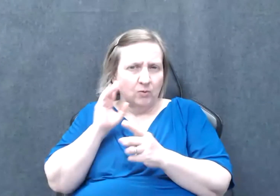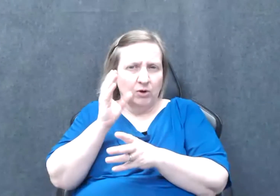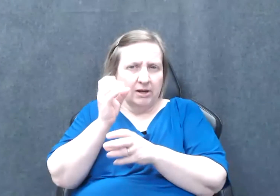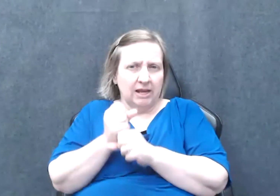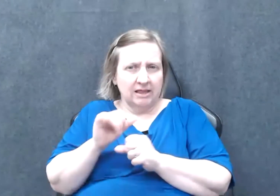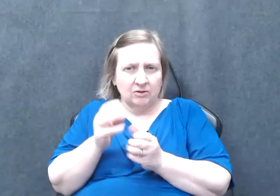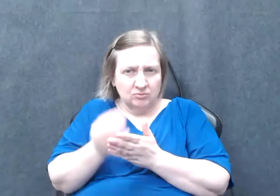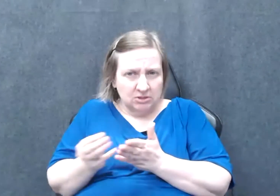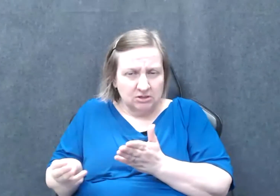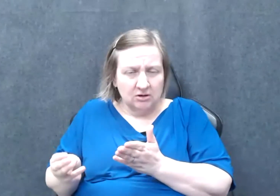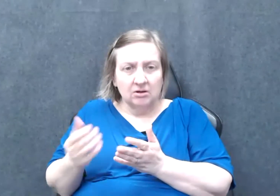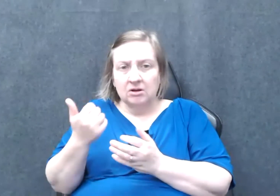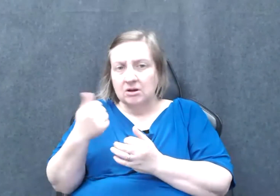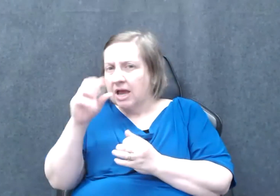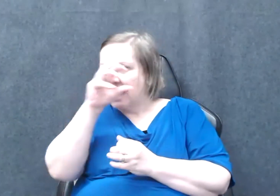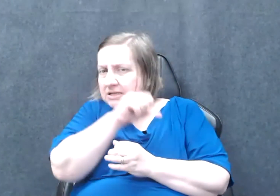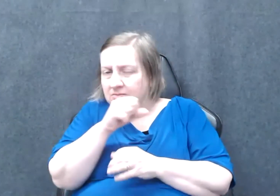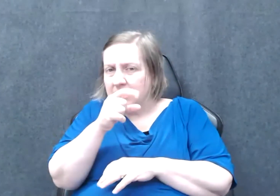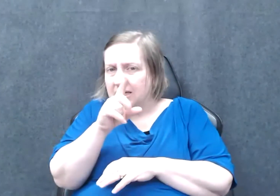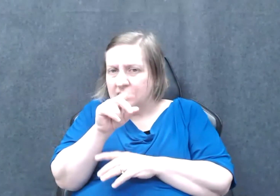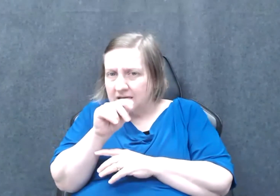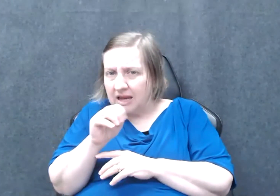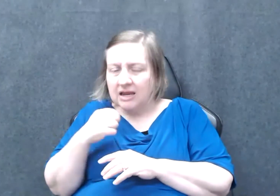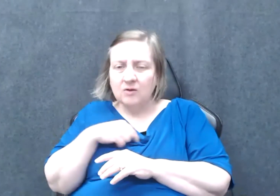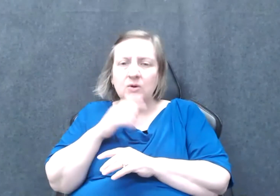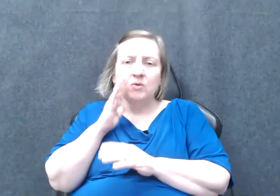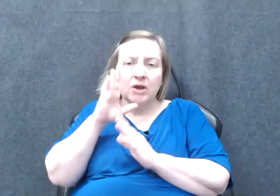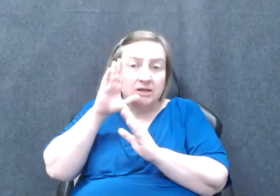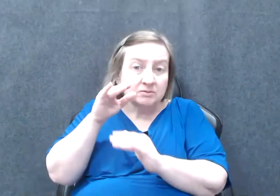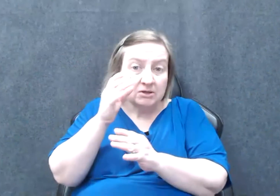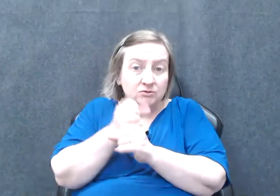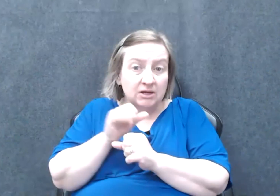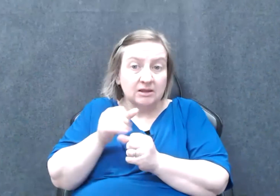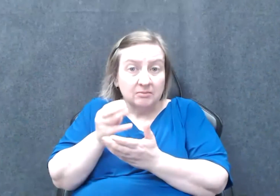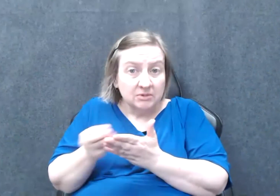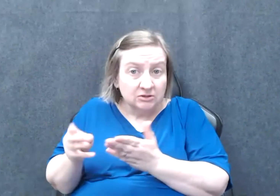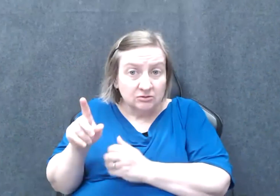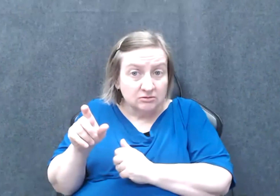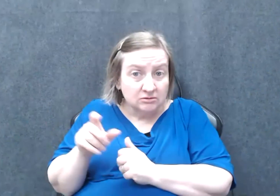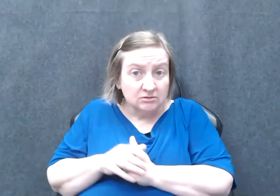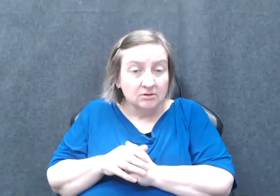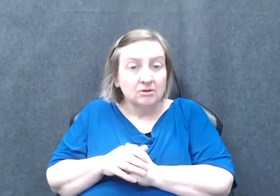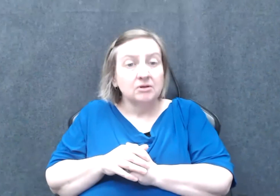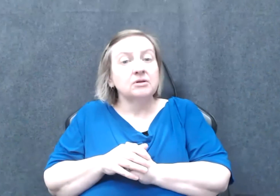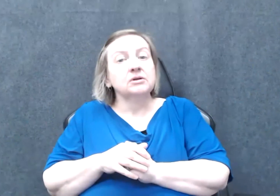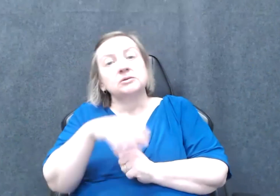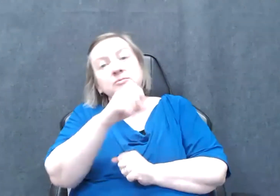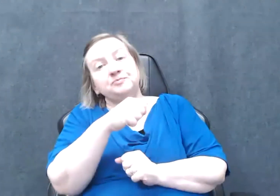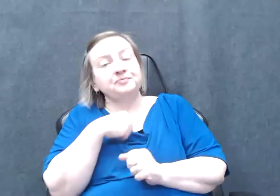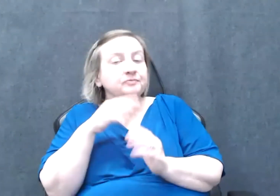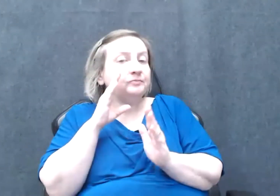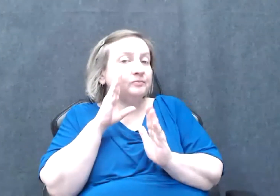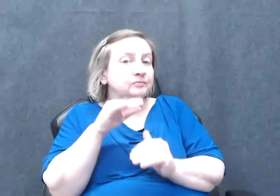by. So is there an estimated date by which we would expect to receive the materials? Yes, I hope that